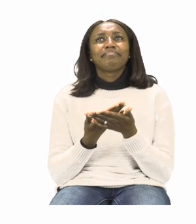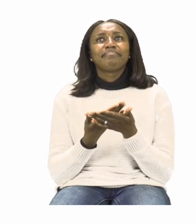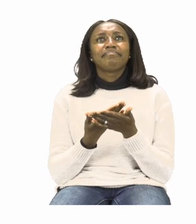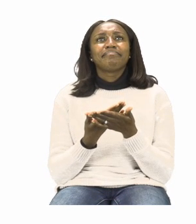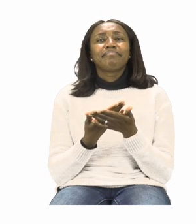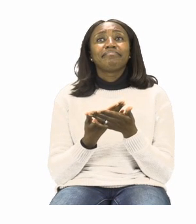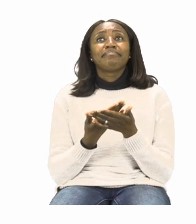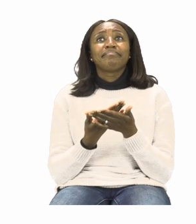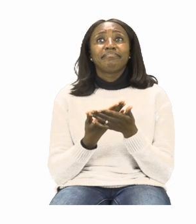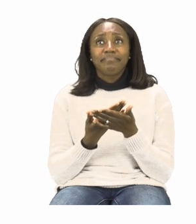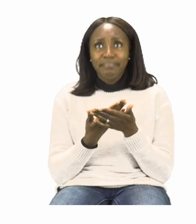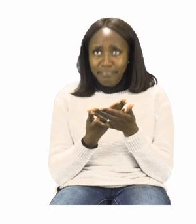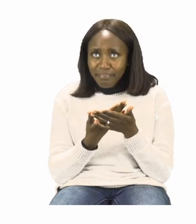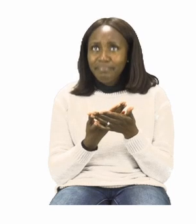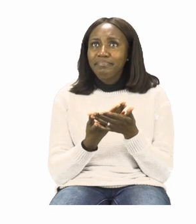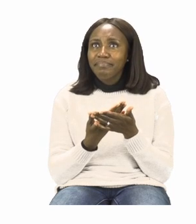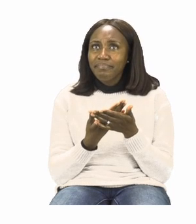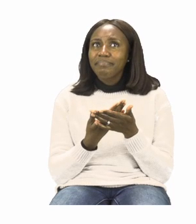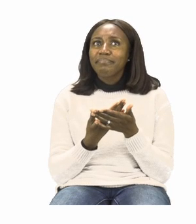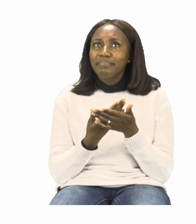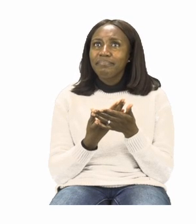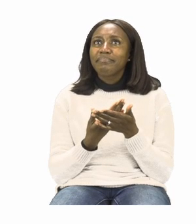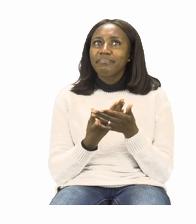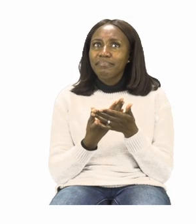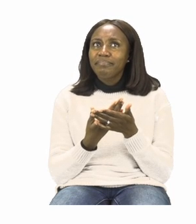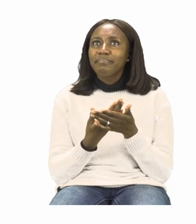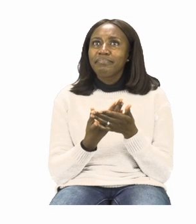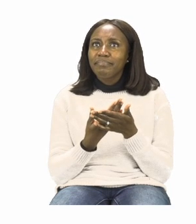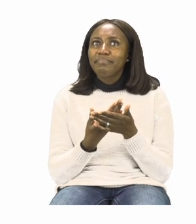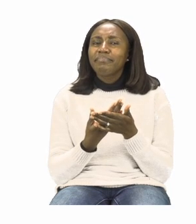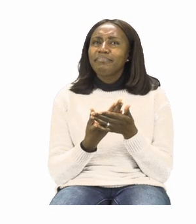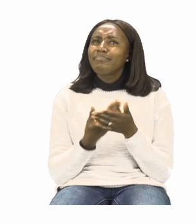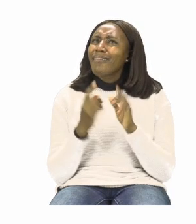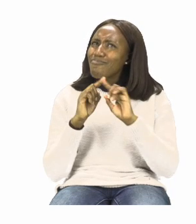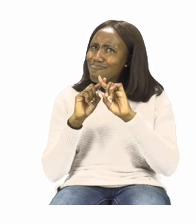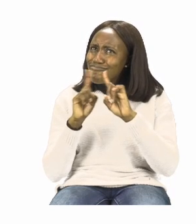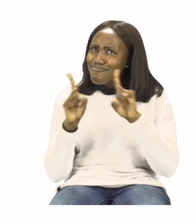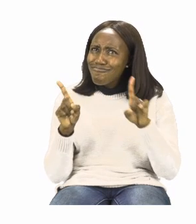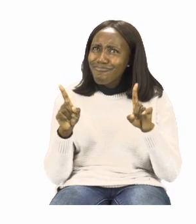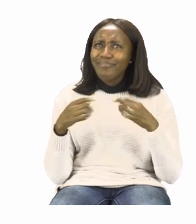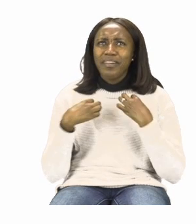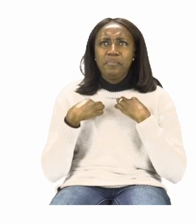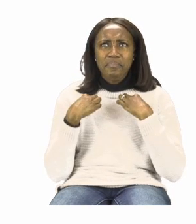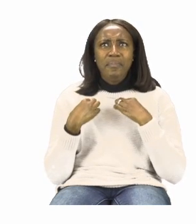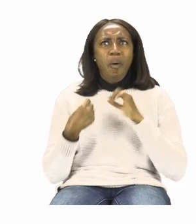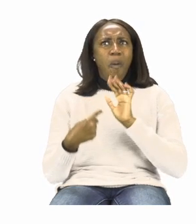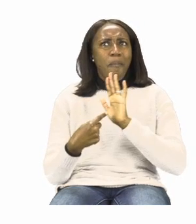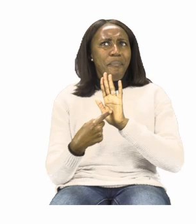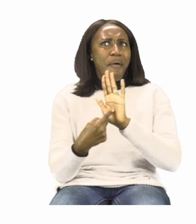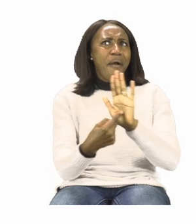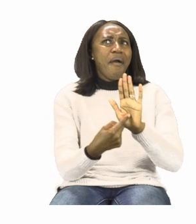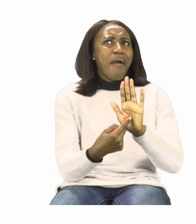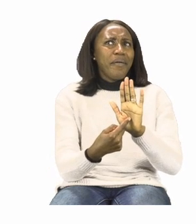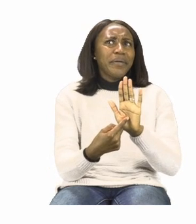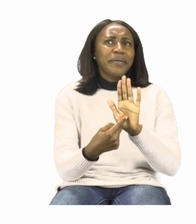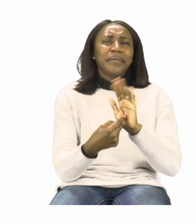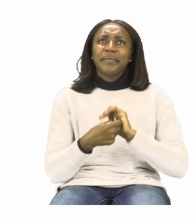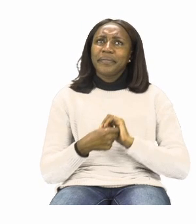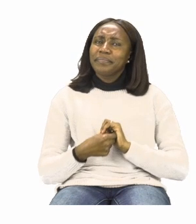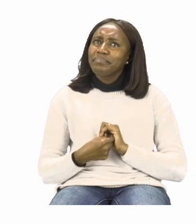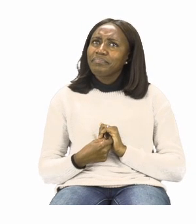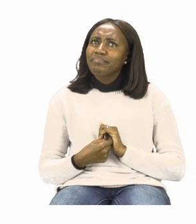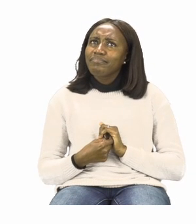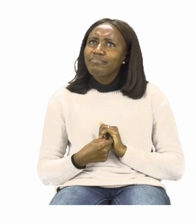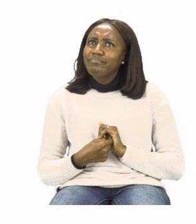There you see they give us different types of clothes. And what